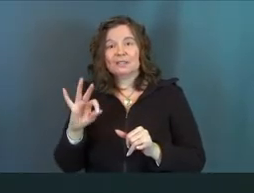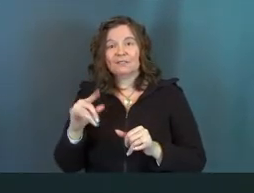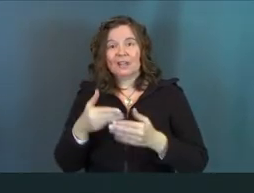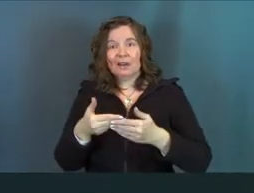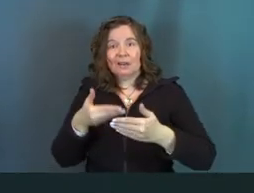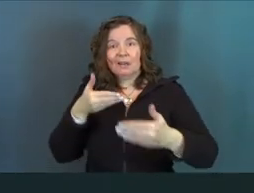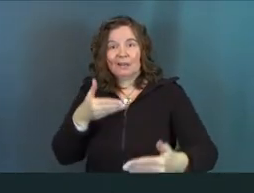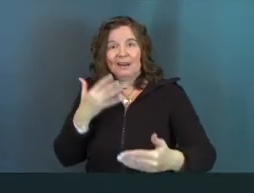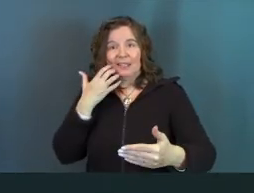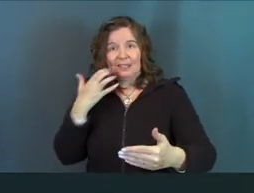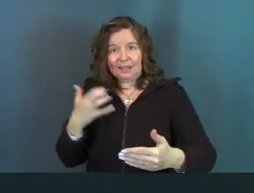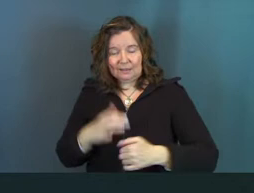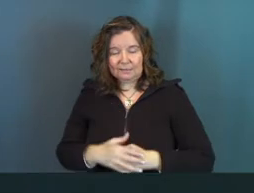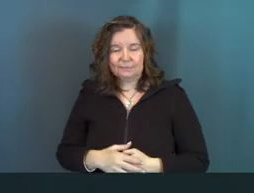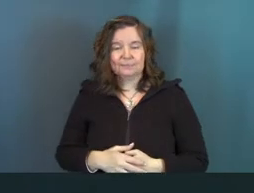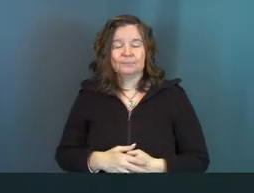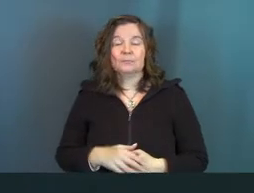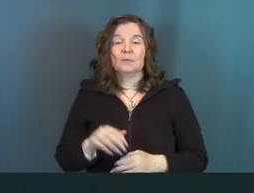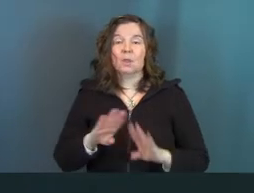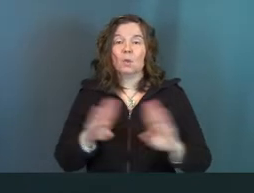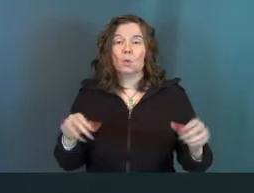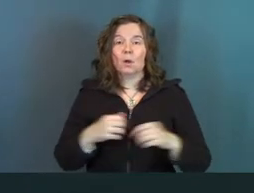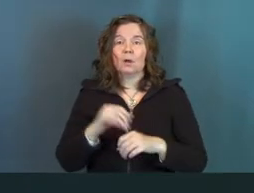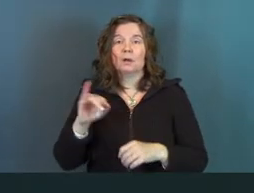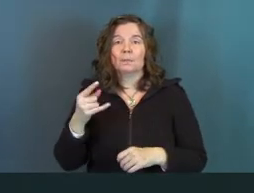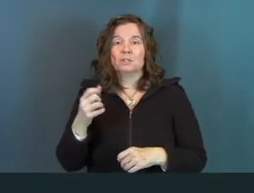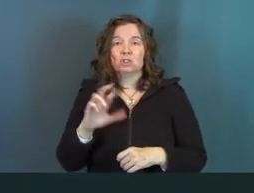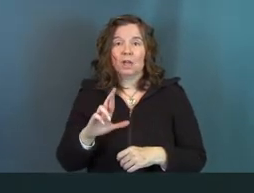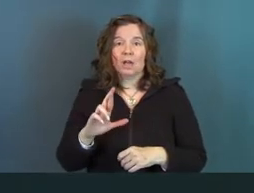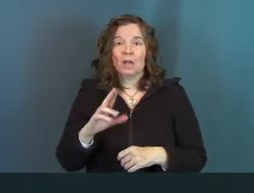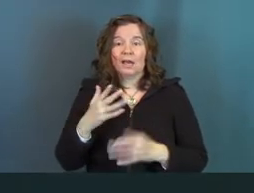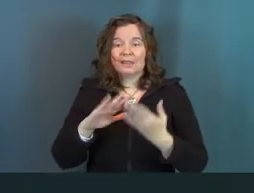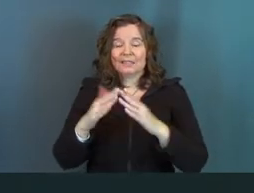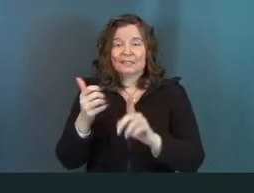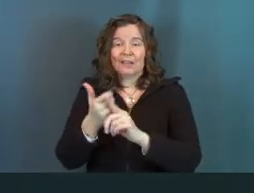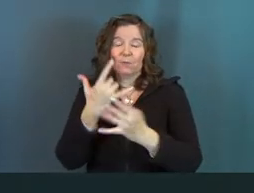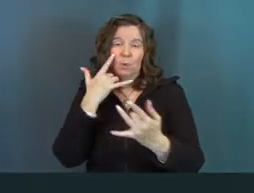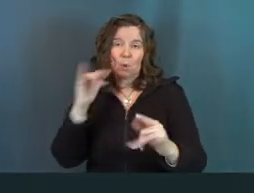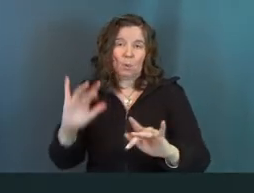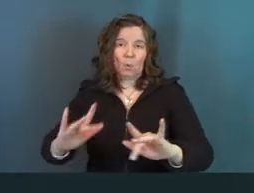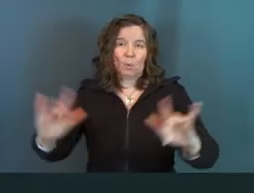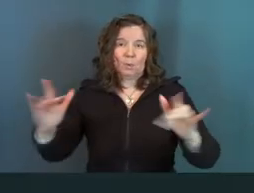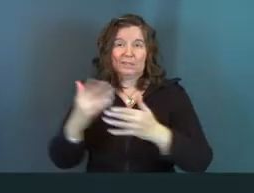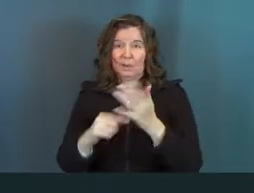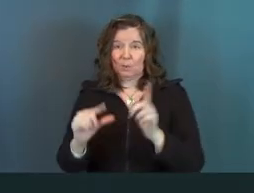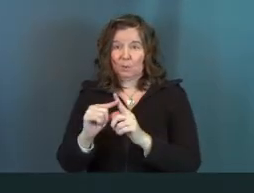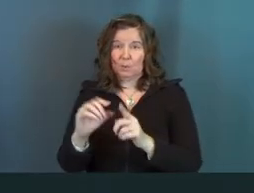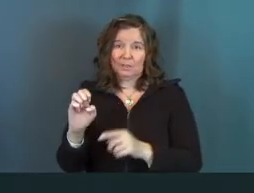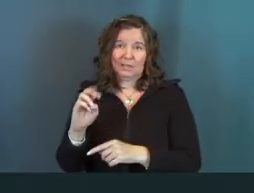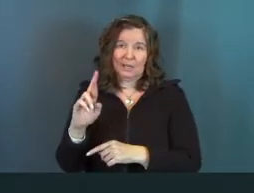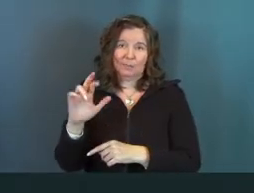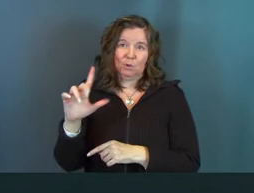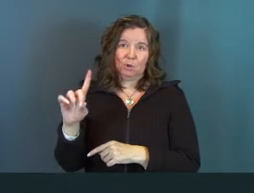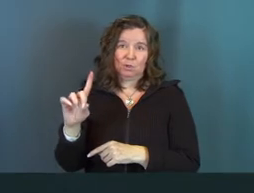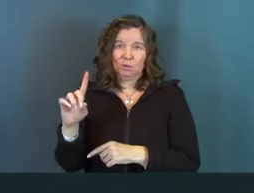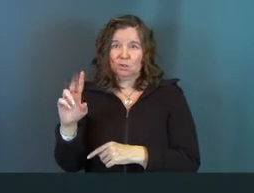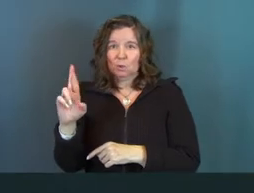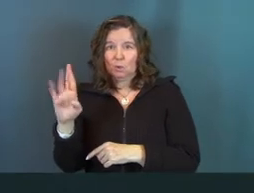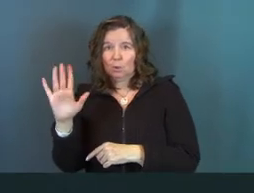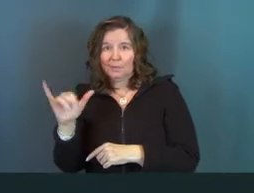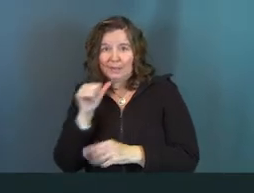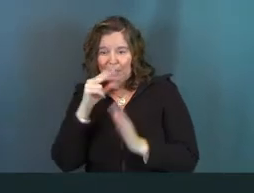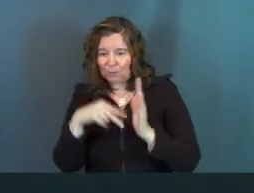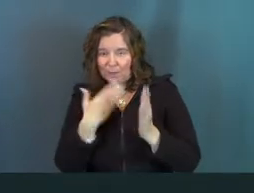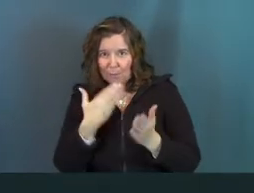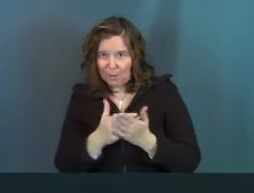human standard used by the angel. The wall was made of jasper, and the city was pure gold. I'll let you know some of these words of like emeralds and rubies. I'm not going to be able to read them well, so